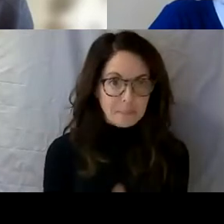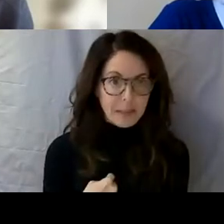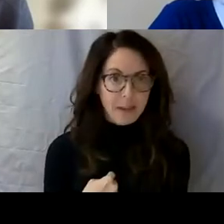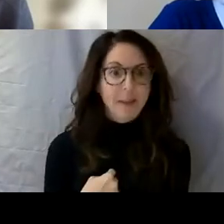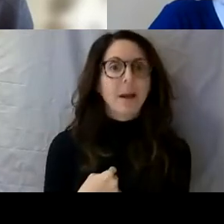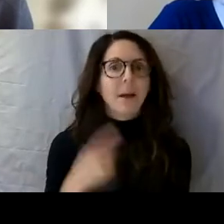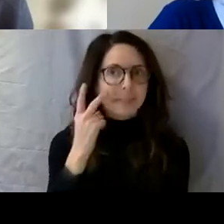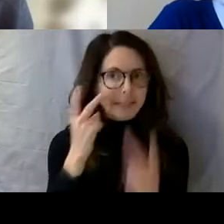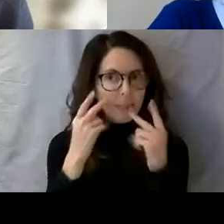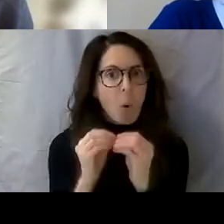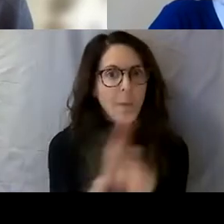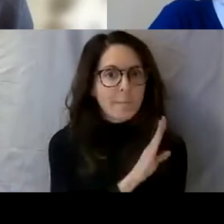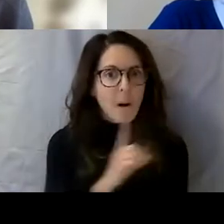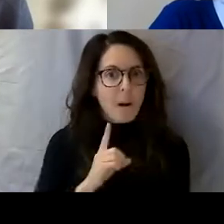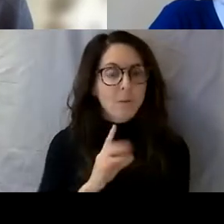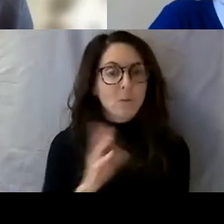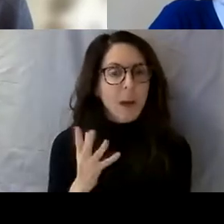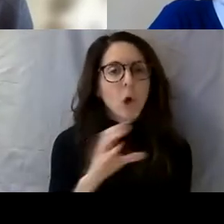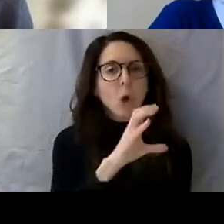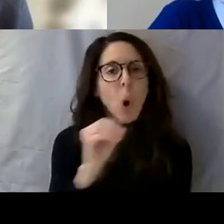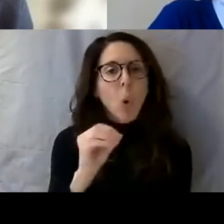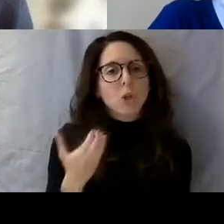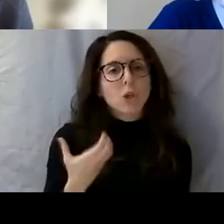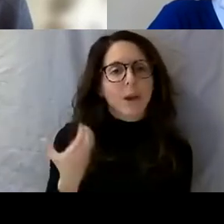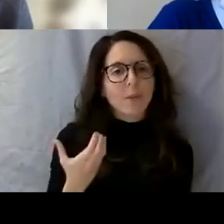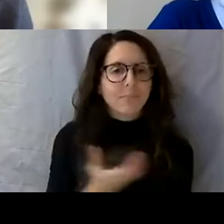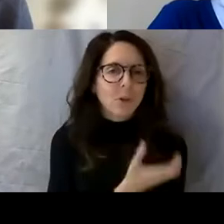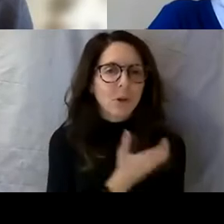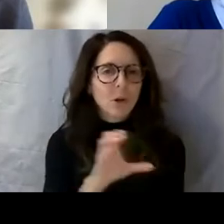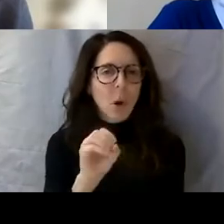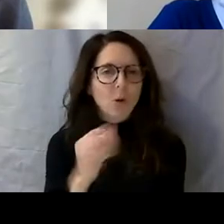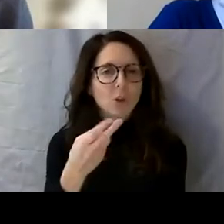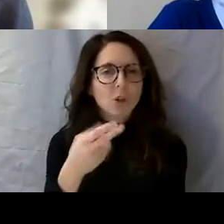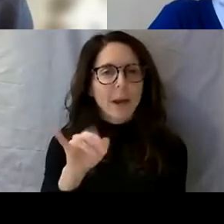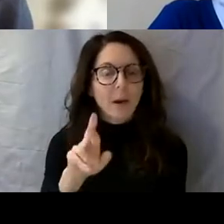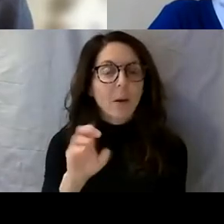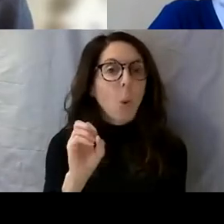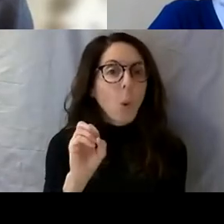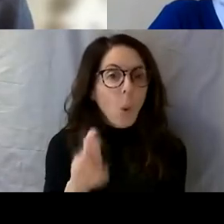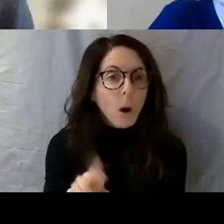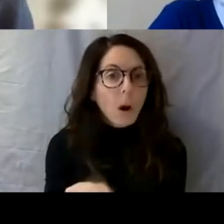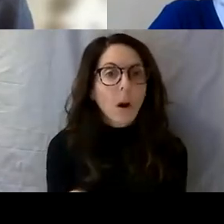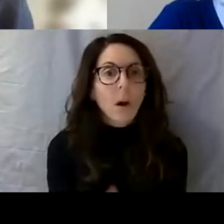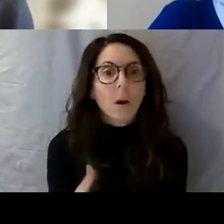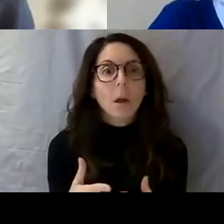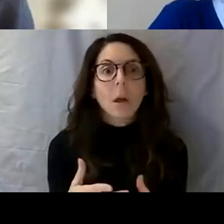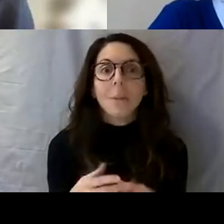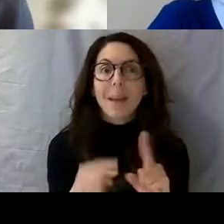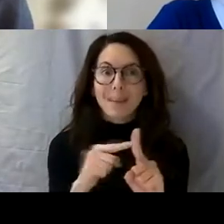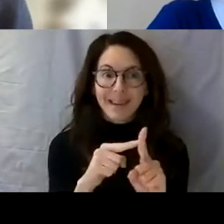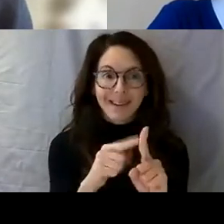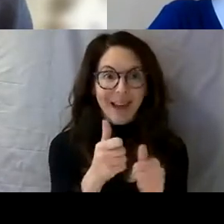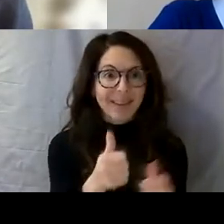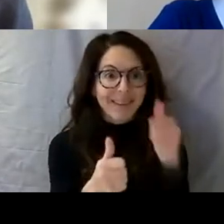that are either being co-chaired or that are being chaired with a very active vice chair,